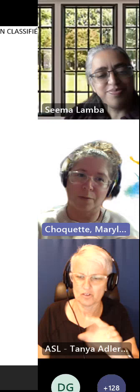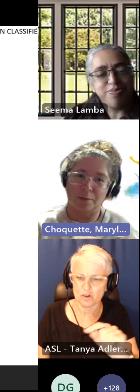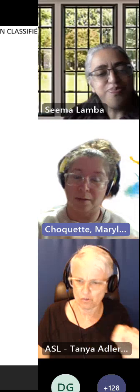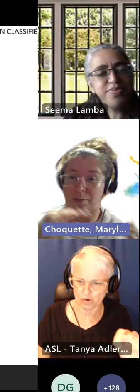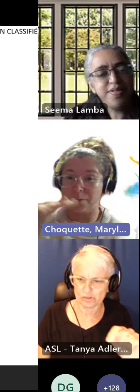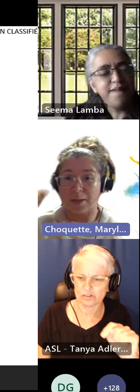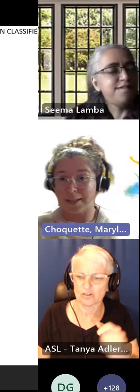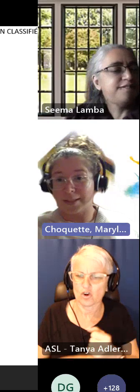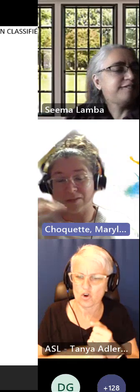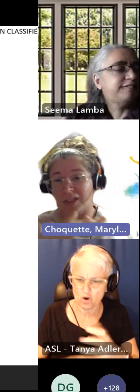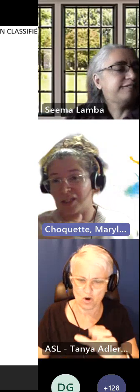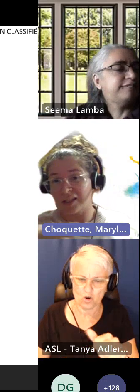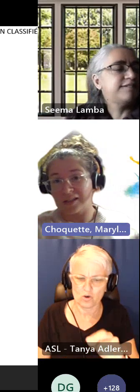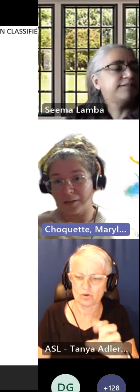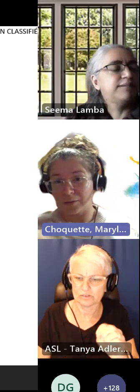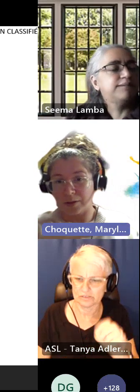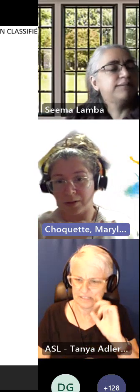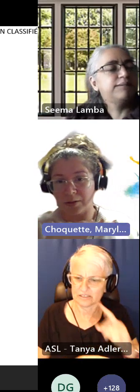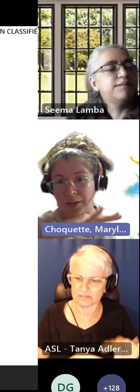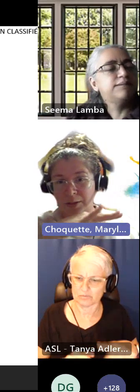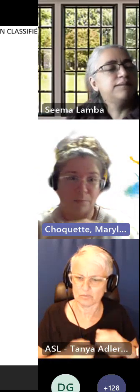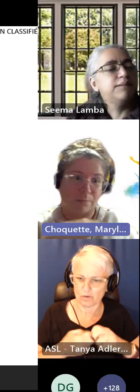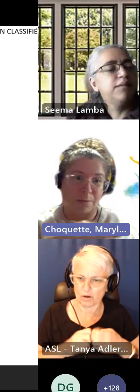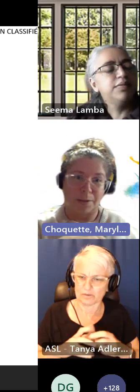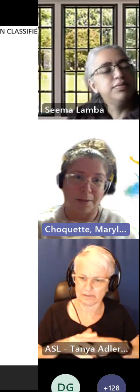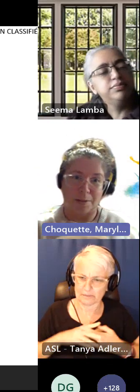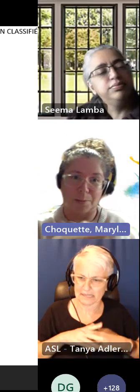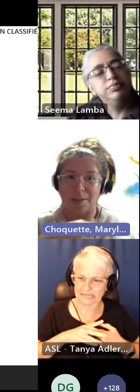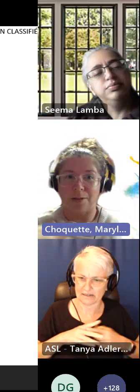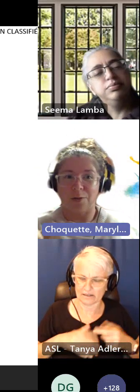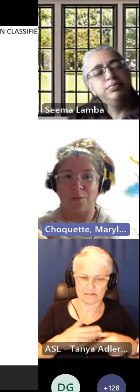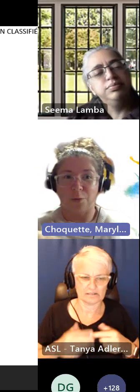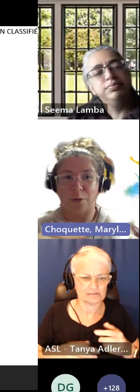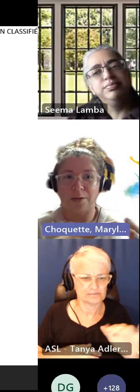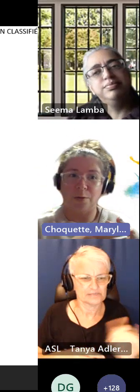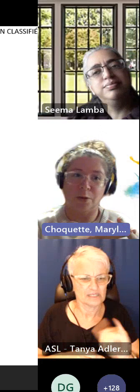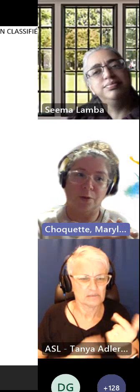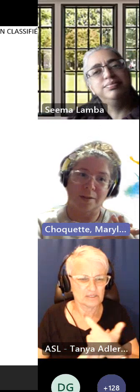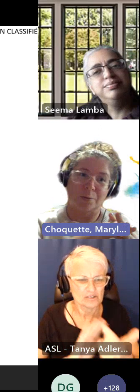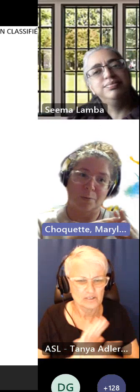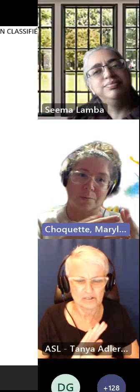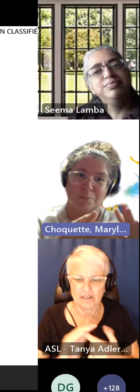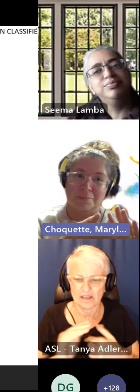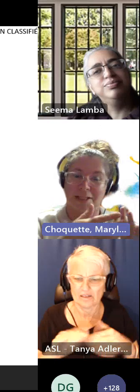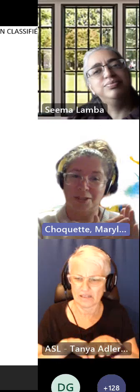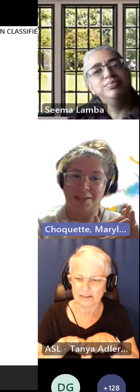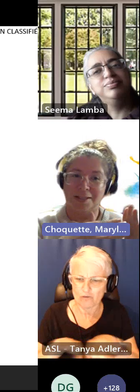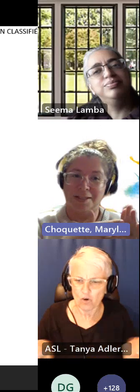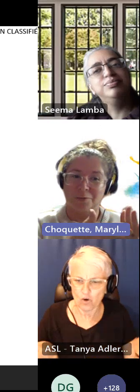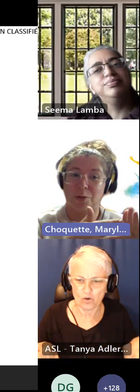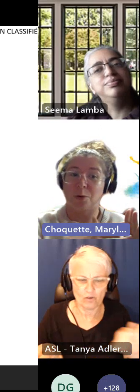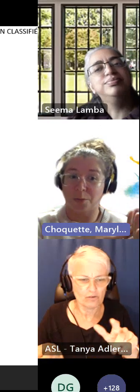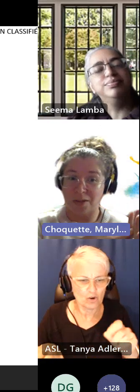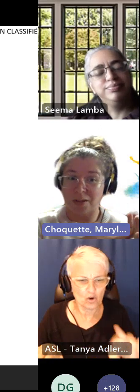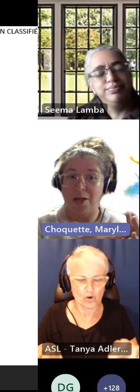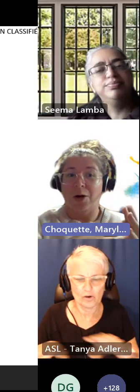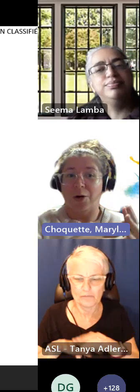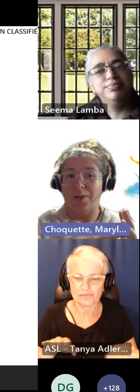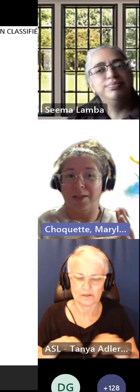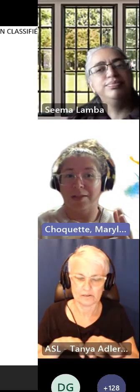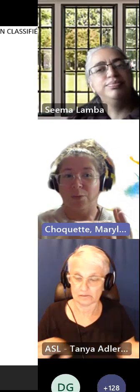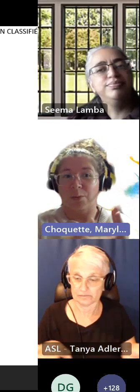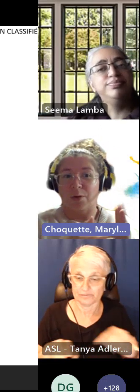we're going for the, as I say, legislative, a bit like Sima said, the floor. So the current legislative